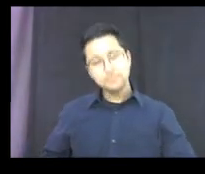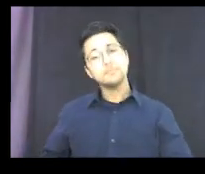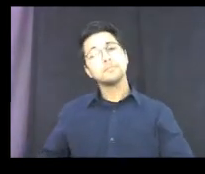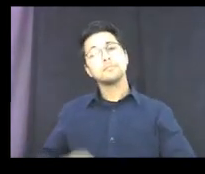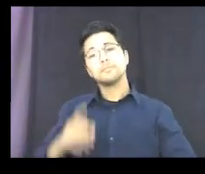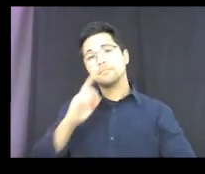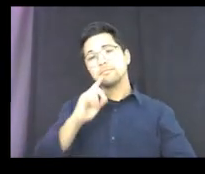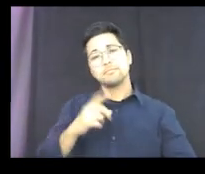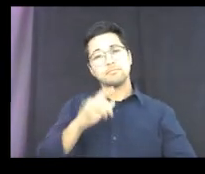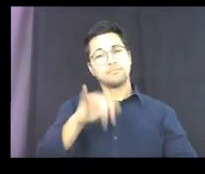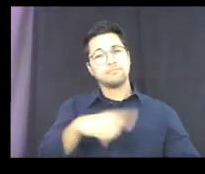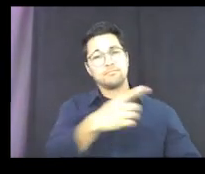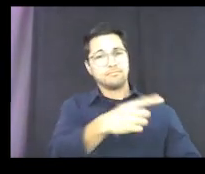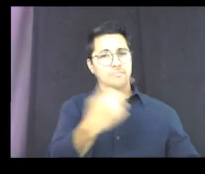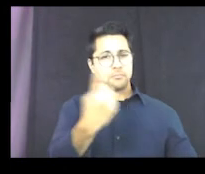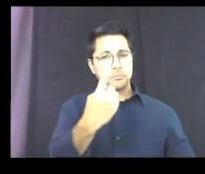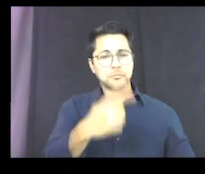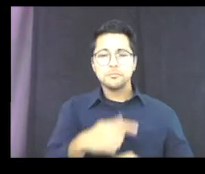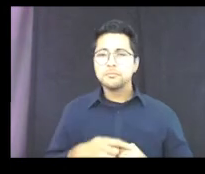It's just something that,